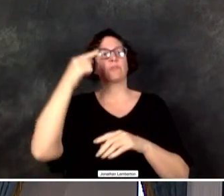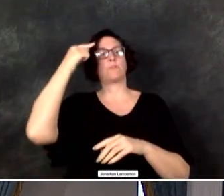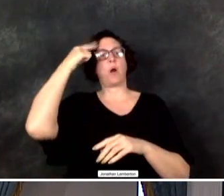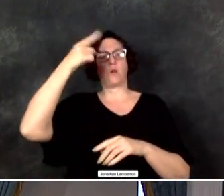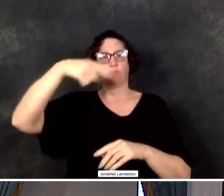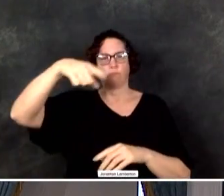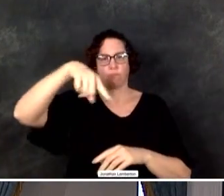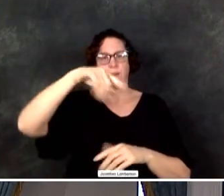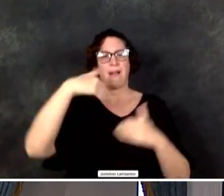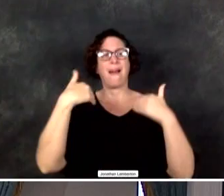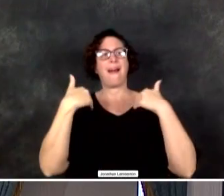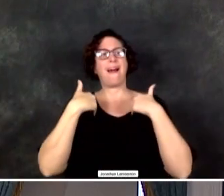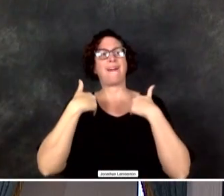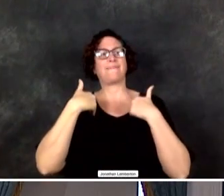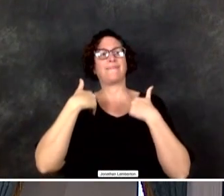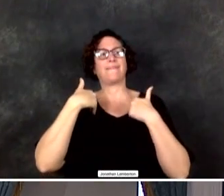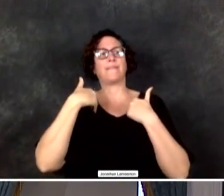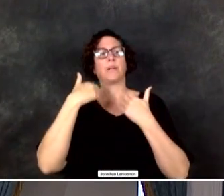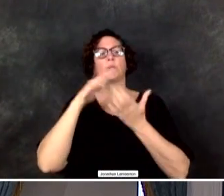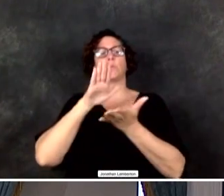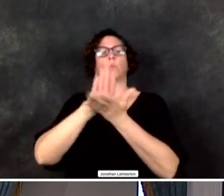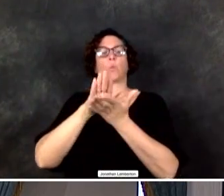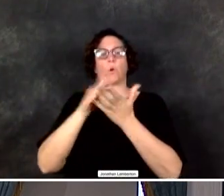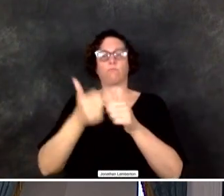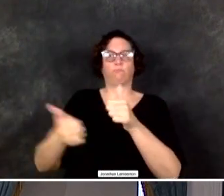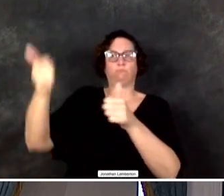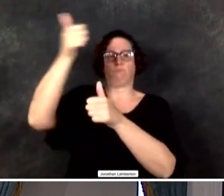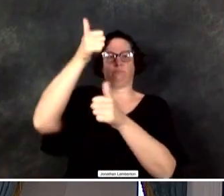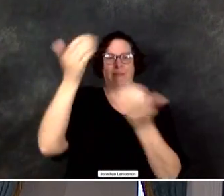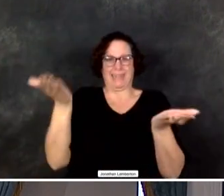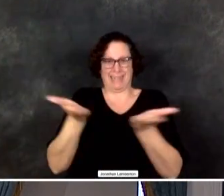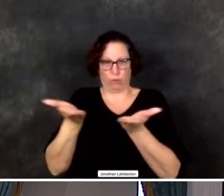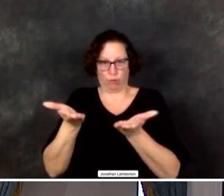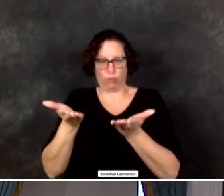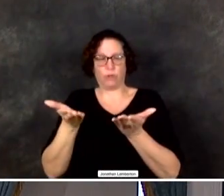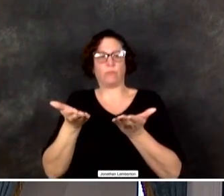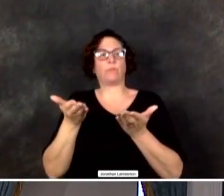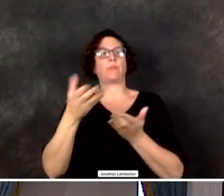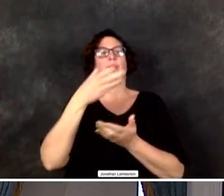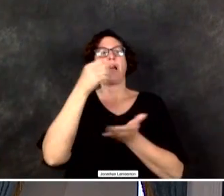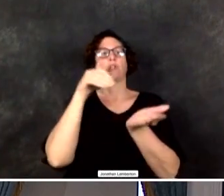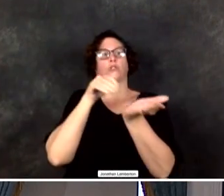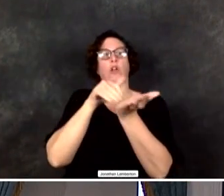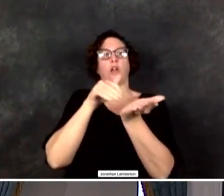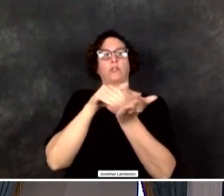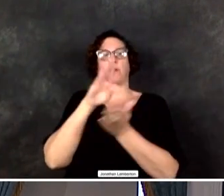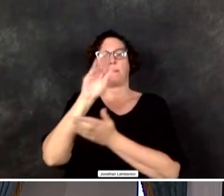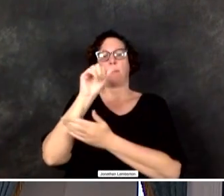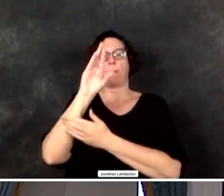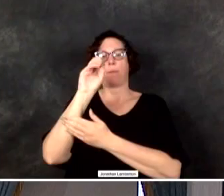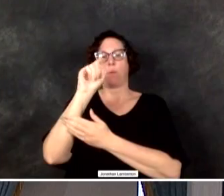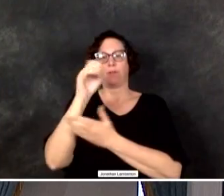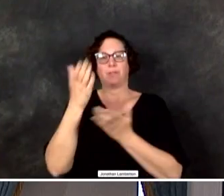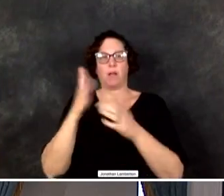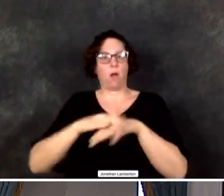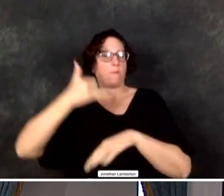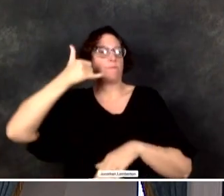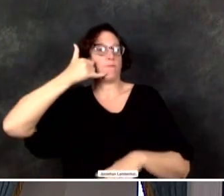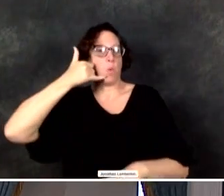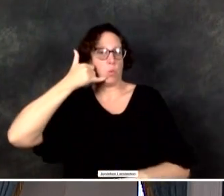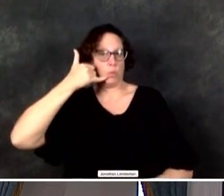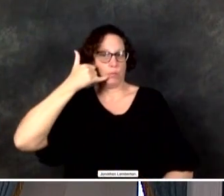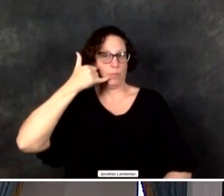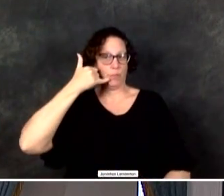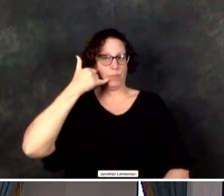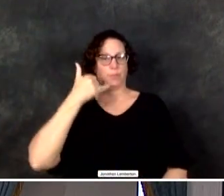person and Dr. Barbeau on the phone. We'll take one question from each reporter in order to get to as many outlets as possible. With